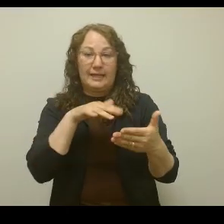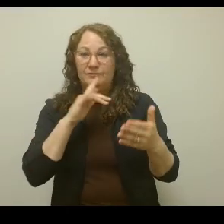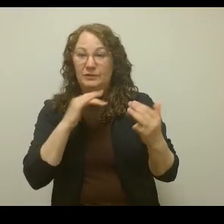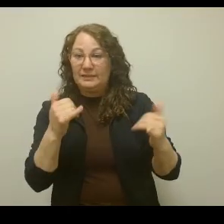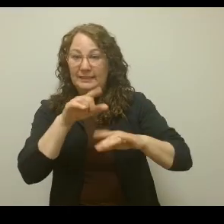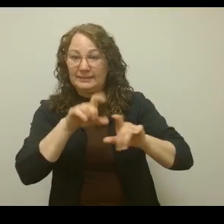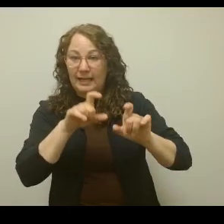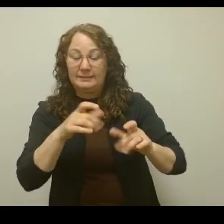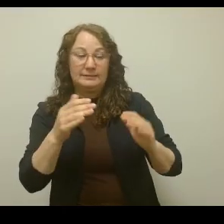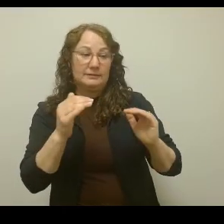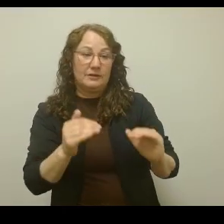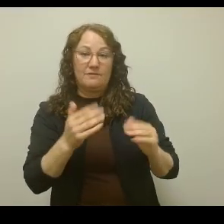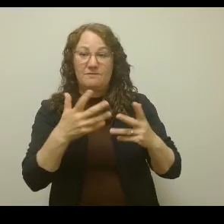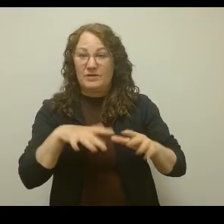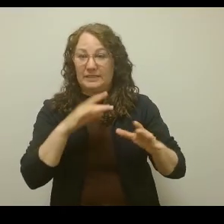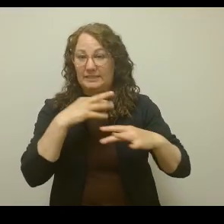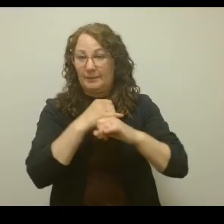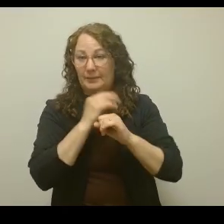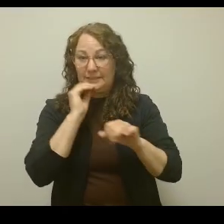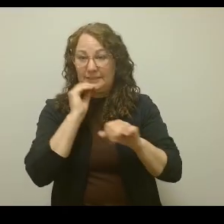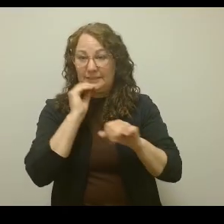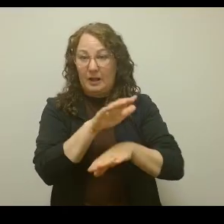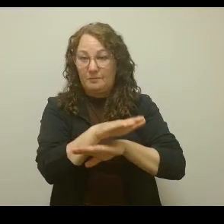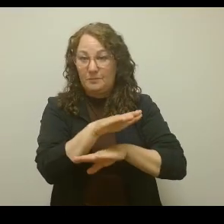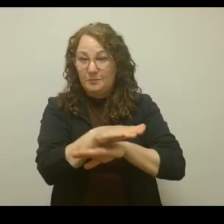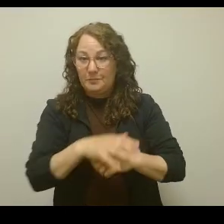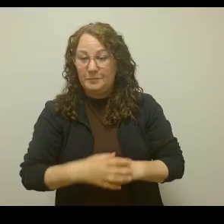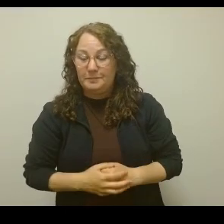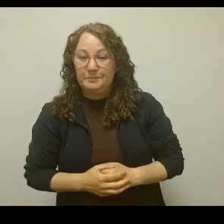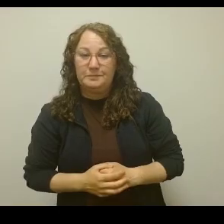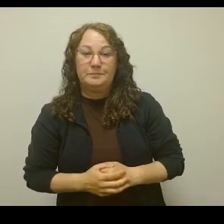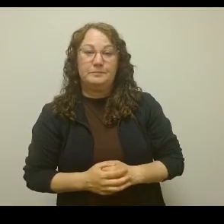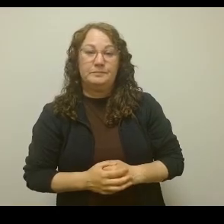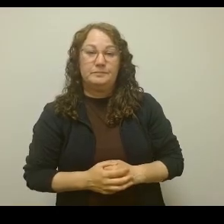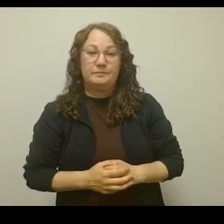finished my summary assignment in the afternoon."